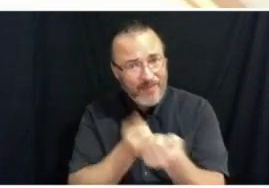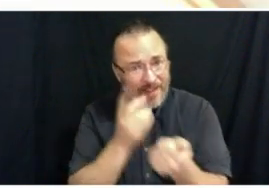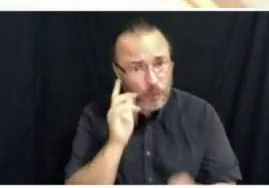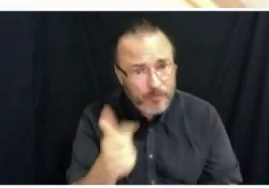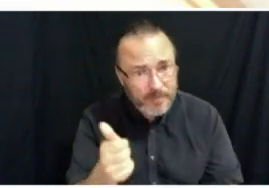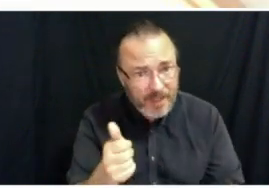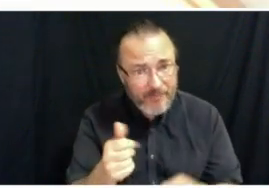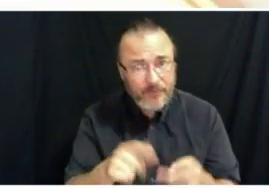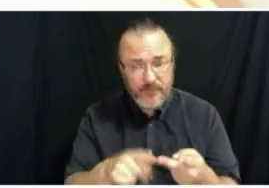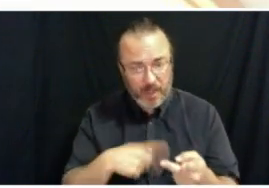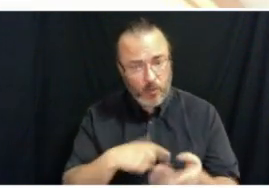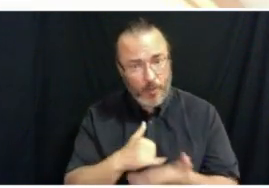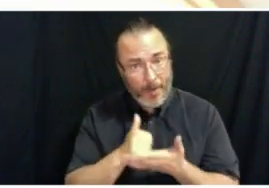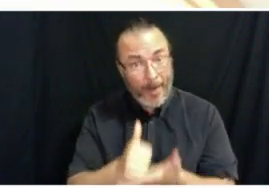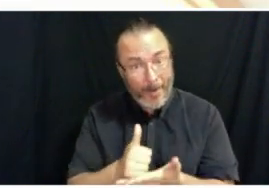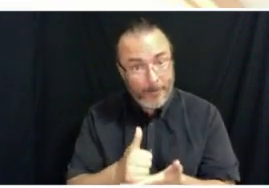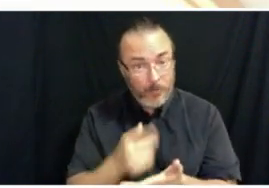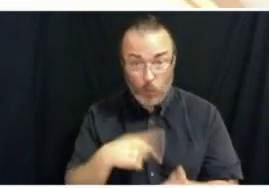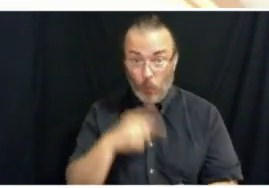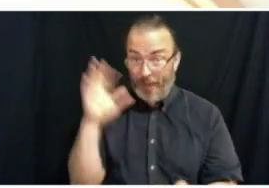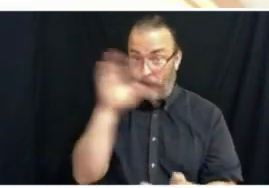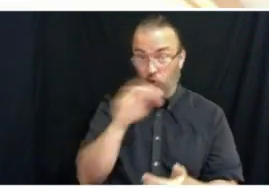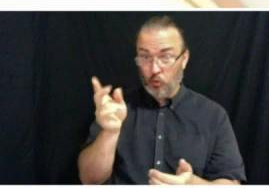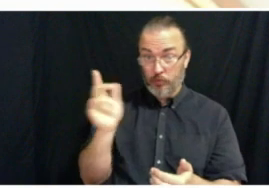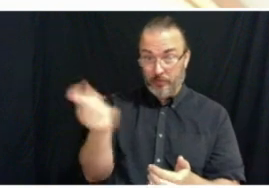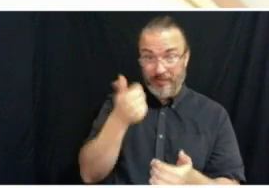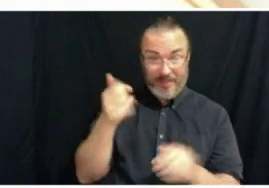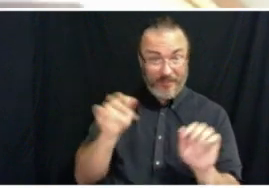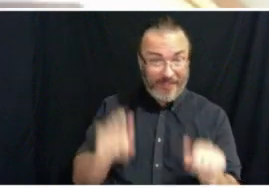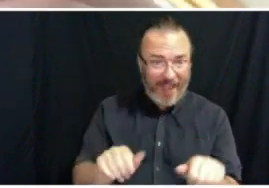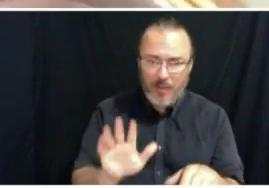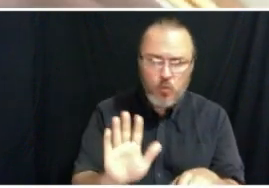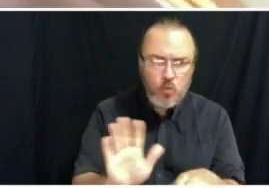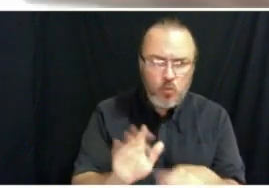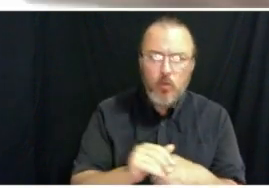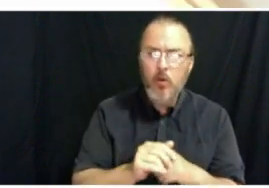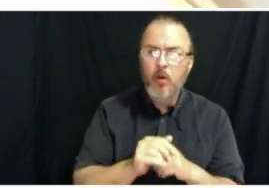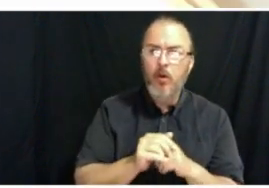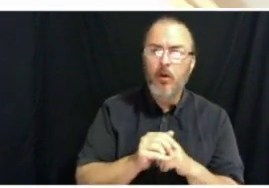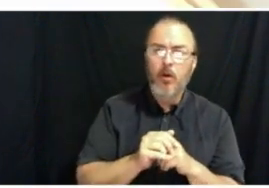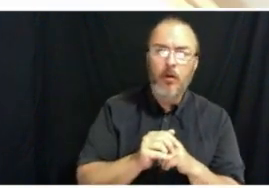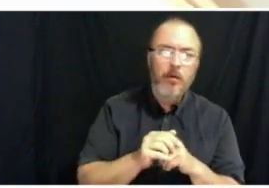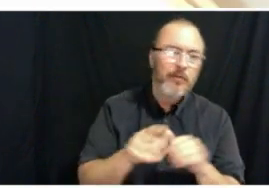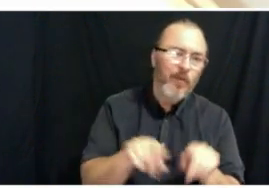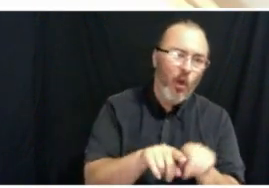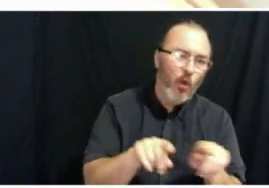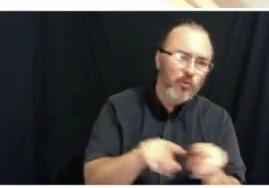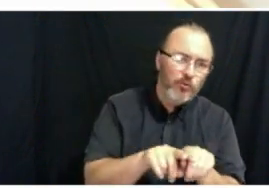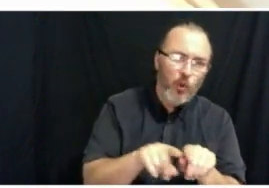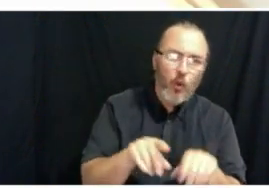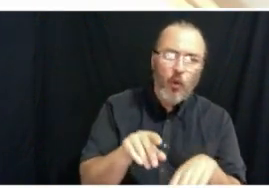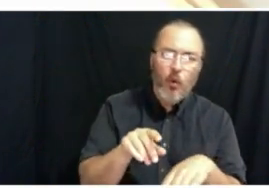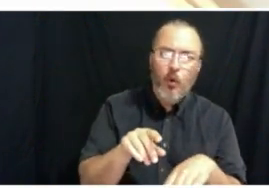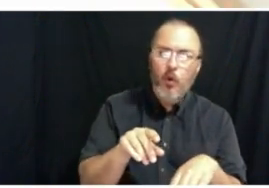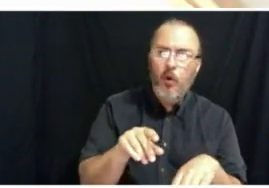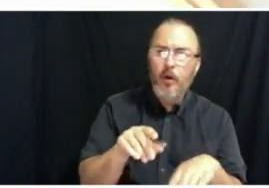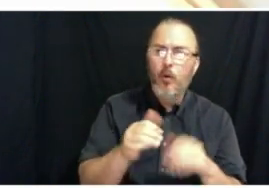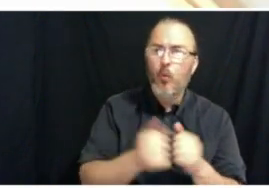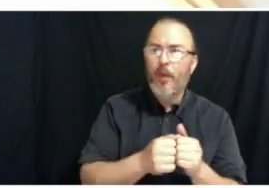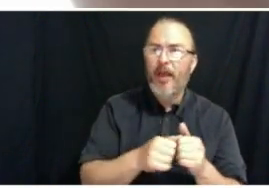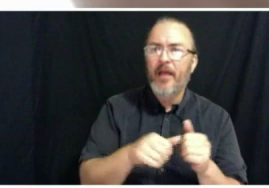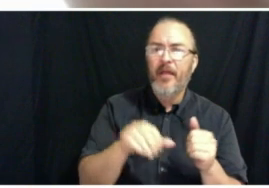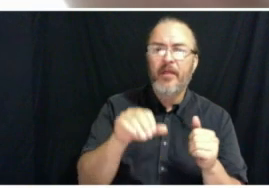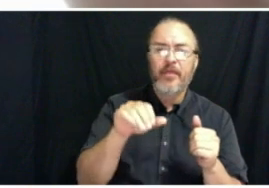that, not assuming that they'll be able to do that. As we, also as we, with Mr. Platt,